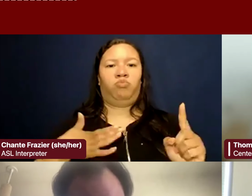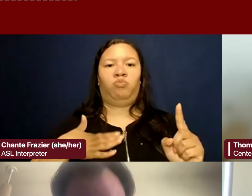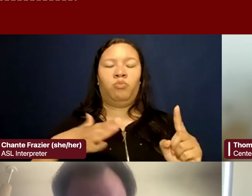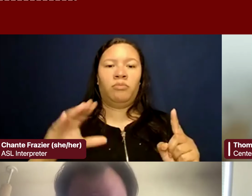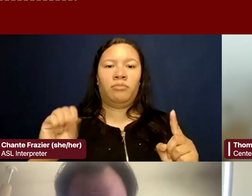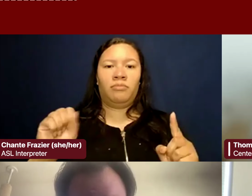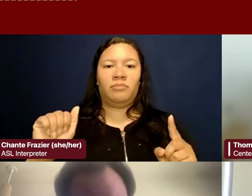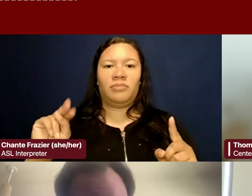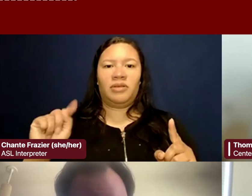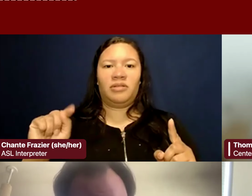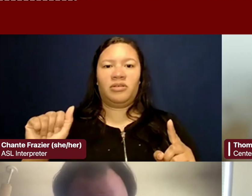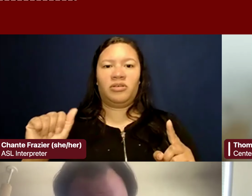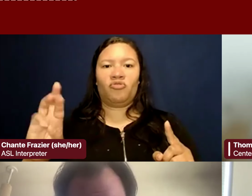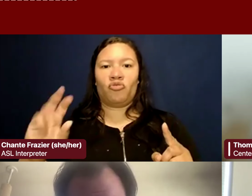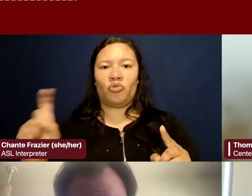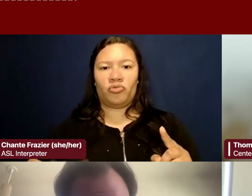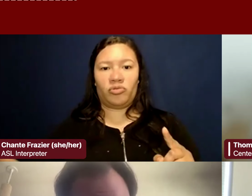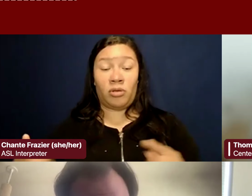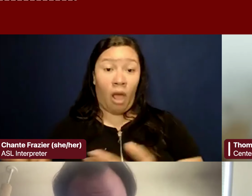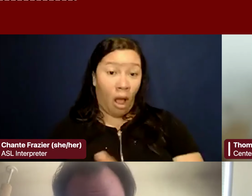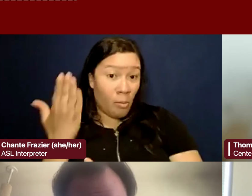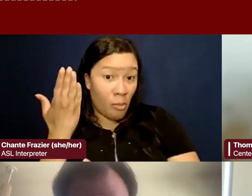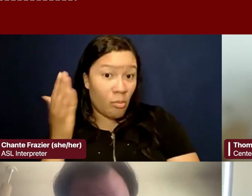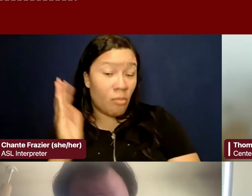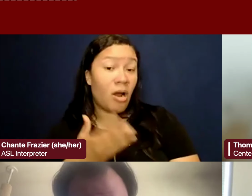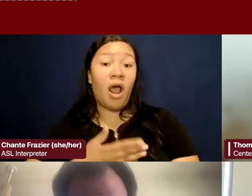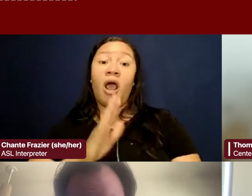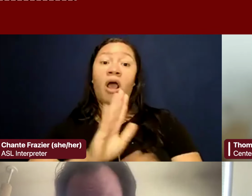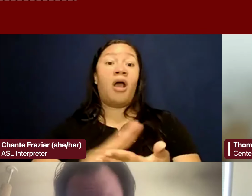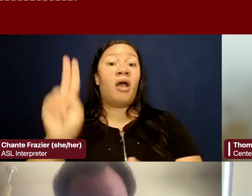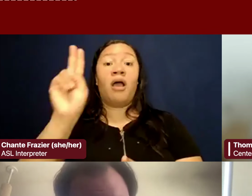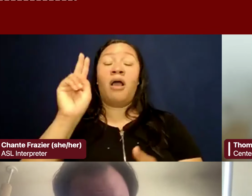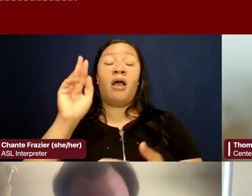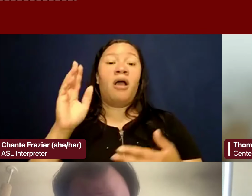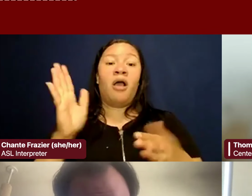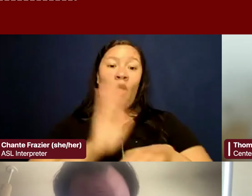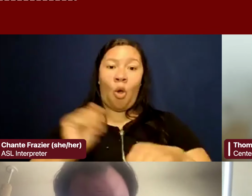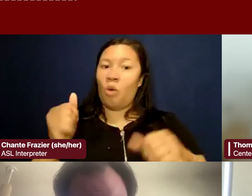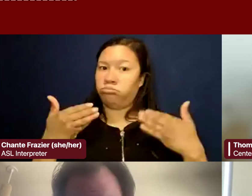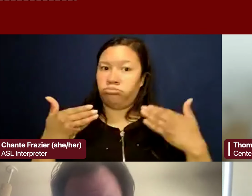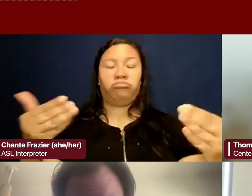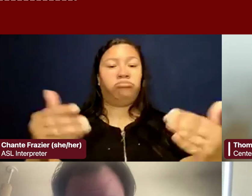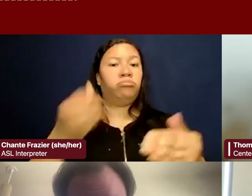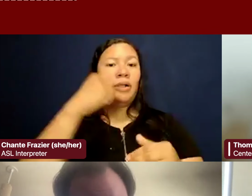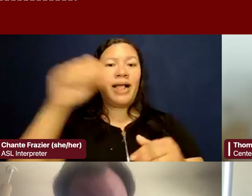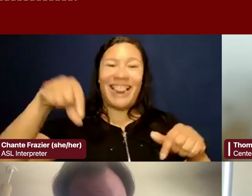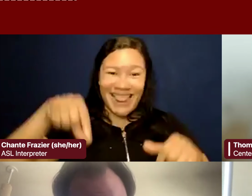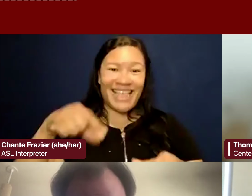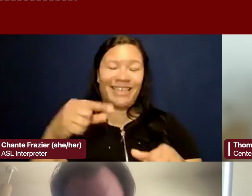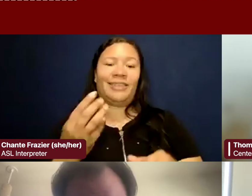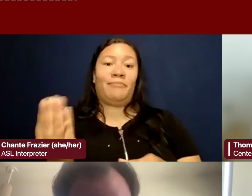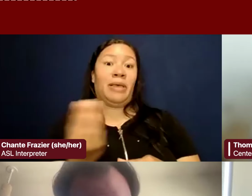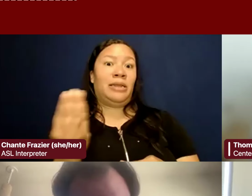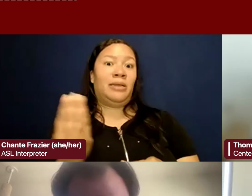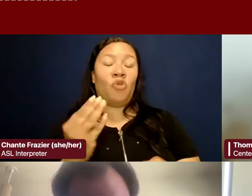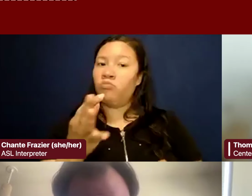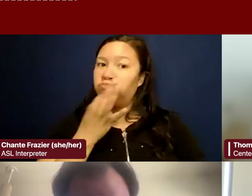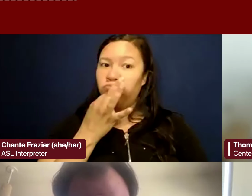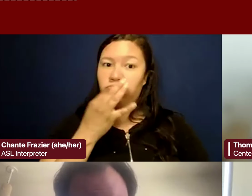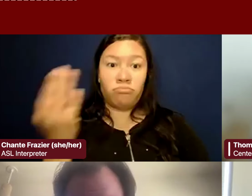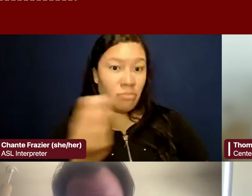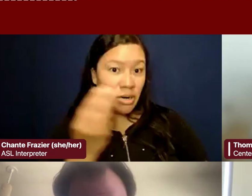as of this morning, our campus was called out to go on strike this coming Monday. So on Monday, workers at